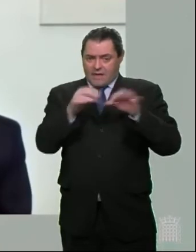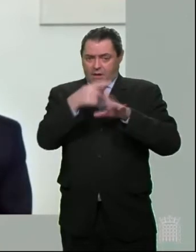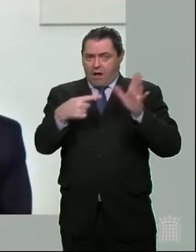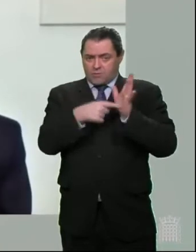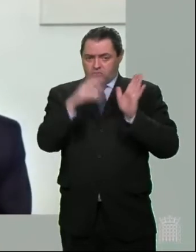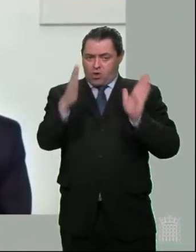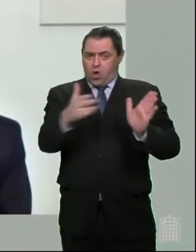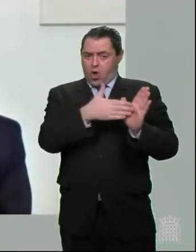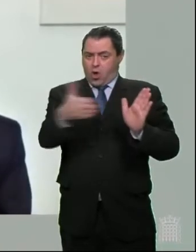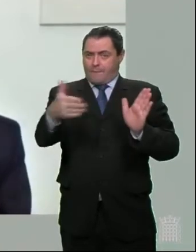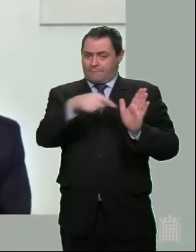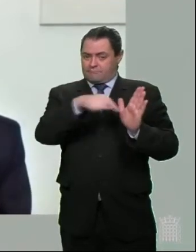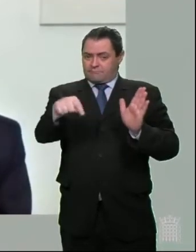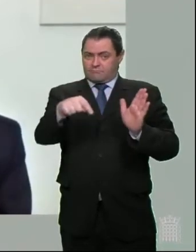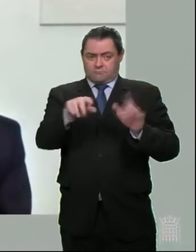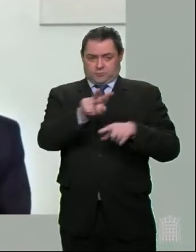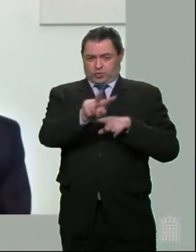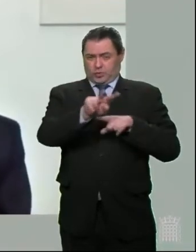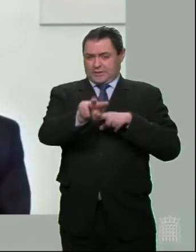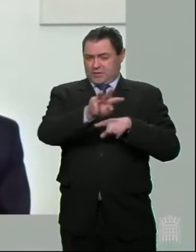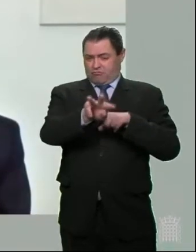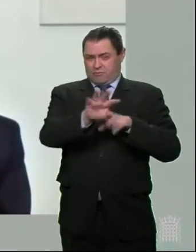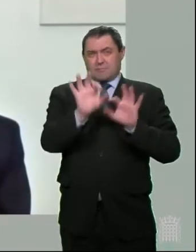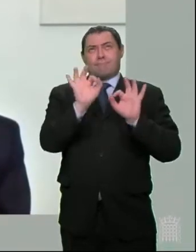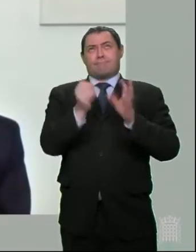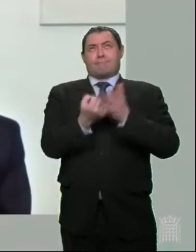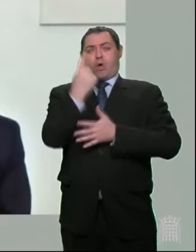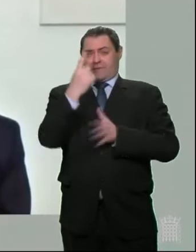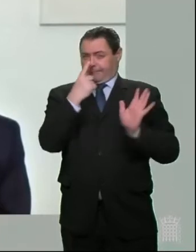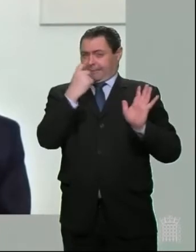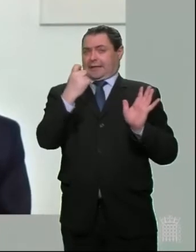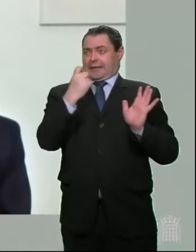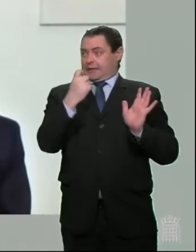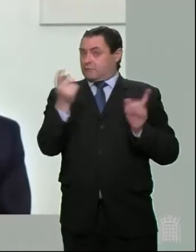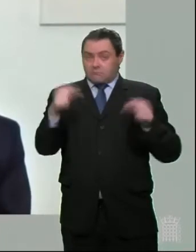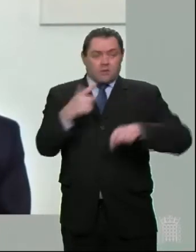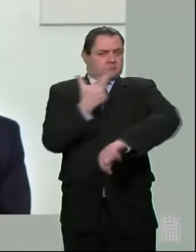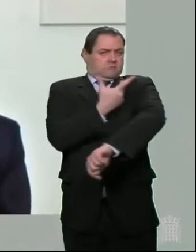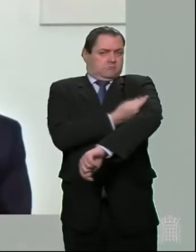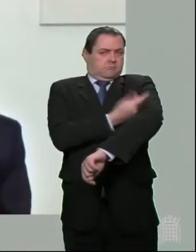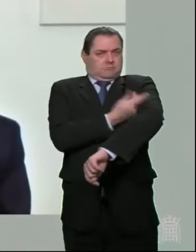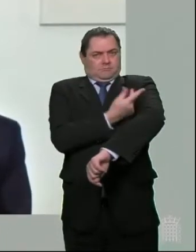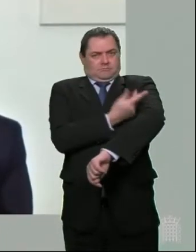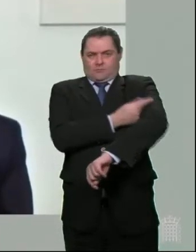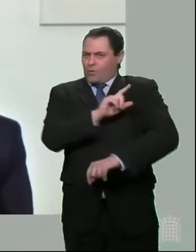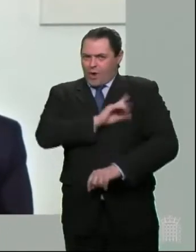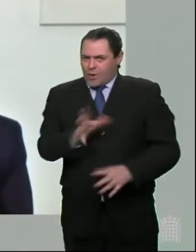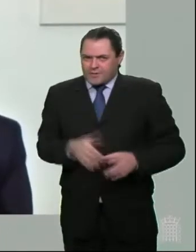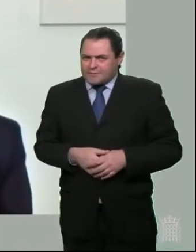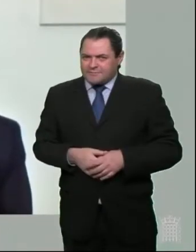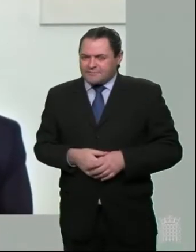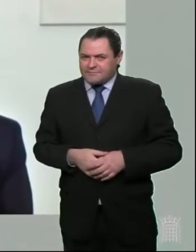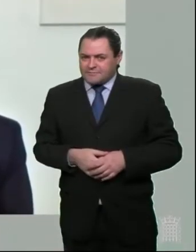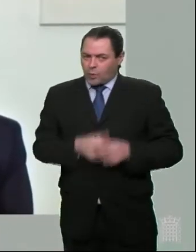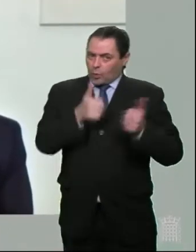term. That's 2 or 3 weeks away. It's a fantastic opportunity. And I'm no wiser as to whether the Prime Minister thinks that's a good idea or a